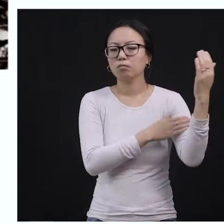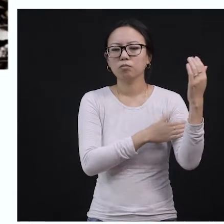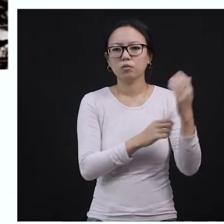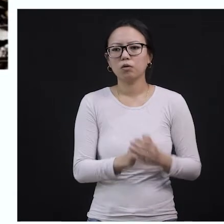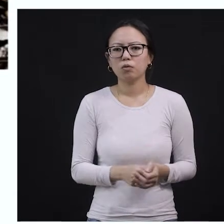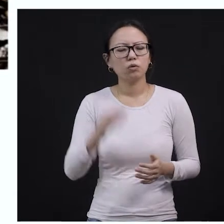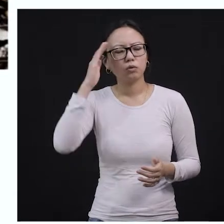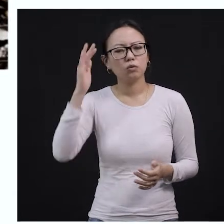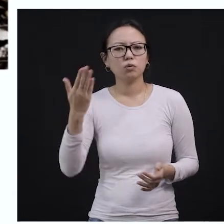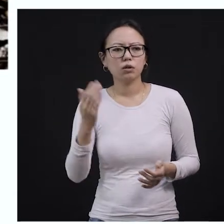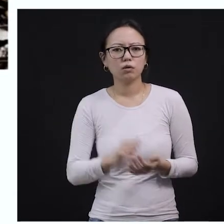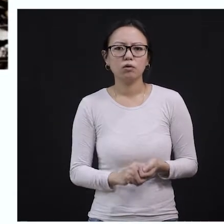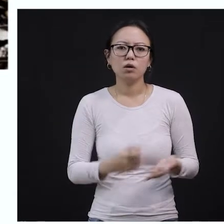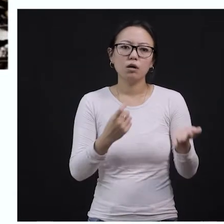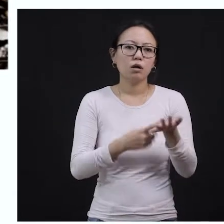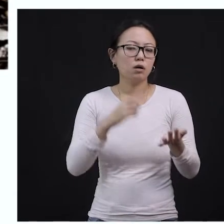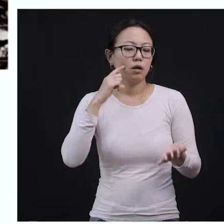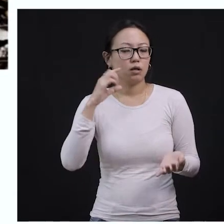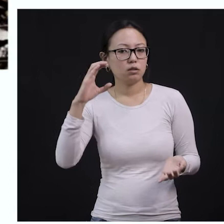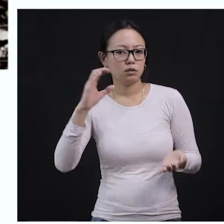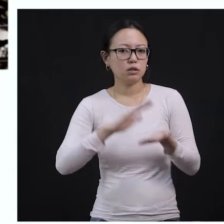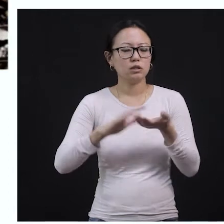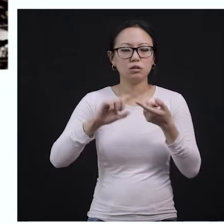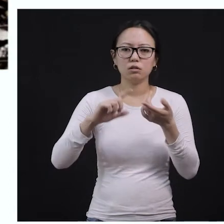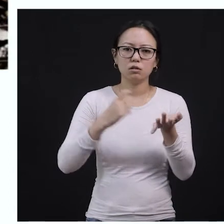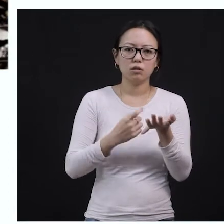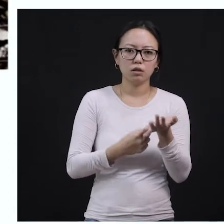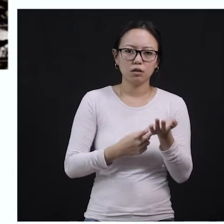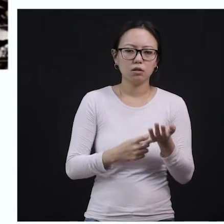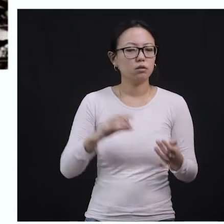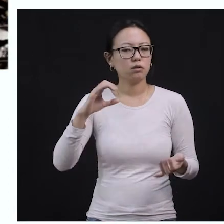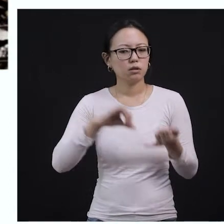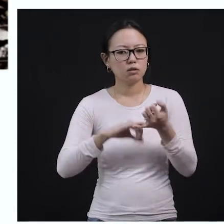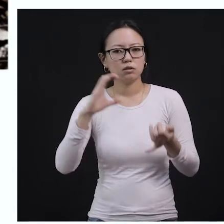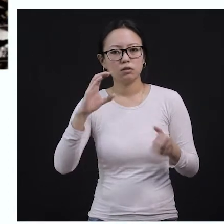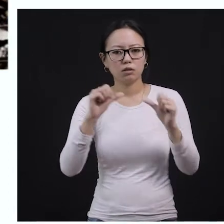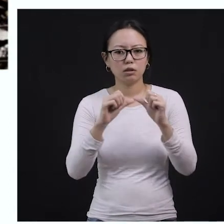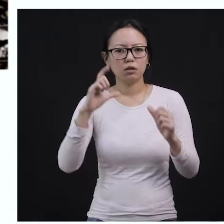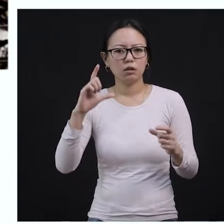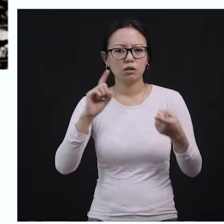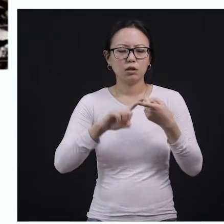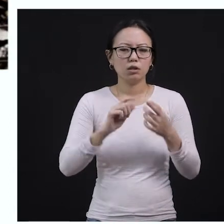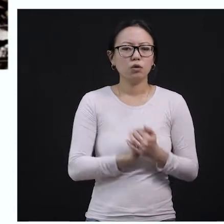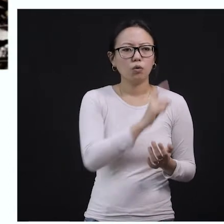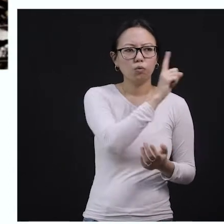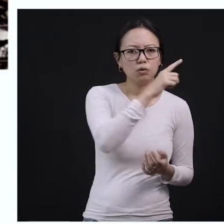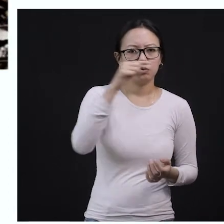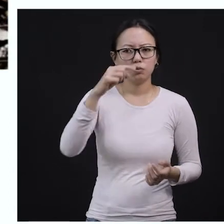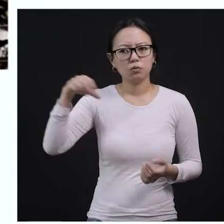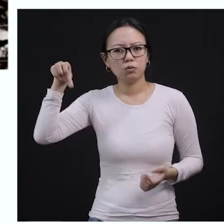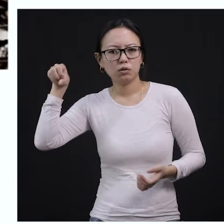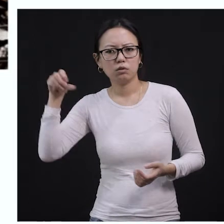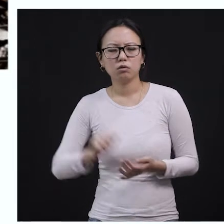have from scale 1 to 9. Whenever the intensity of the earthquake is about 2, we may